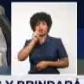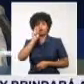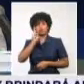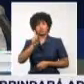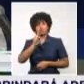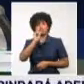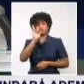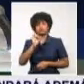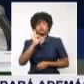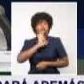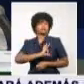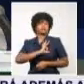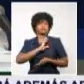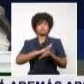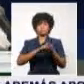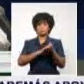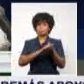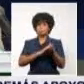51.6%.